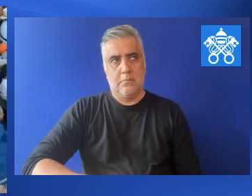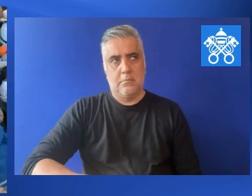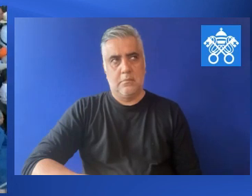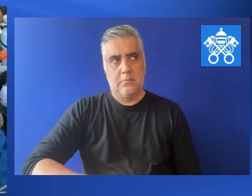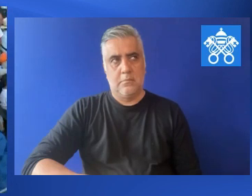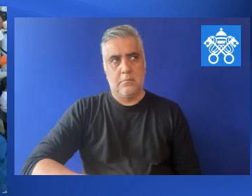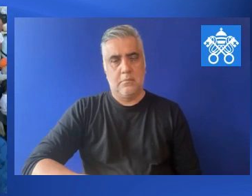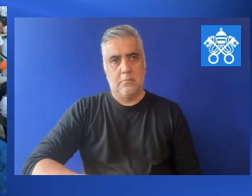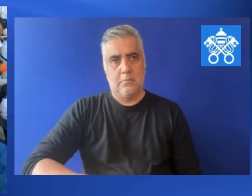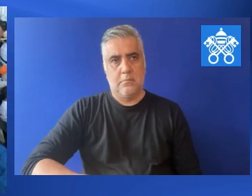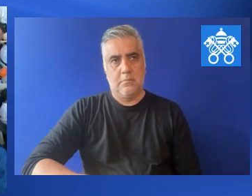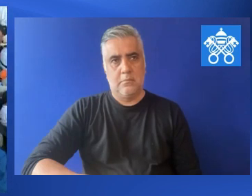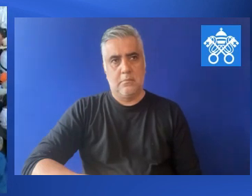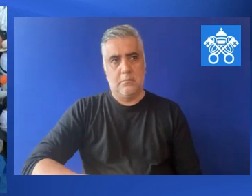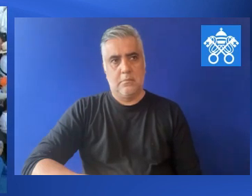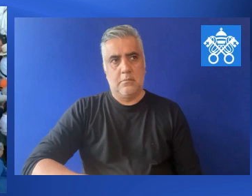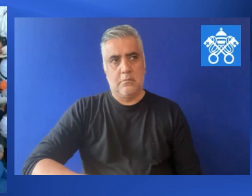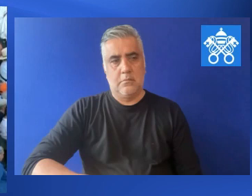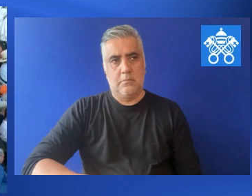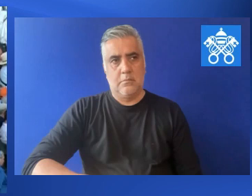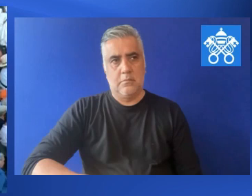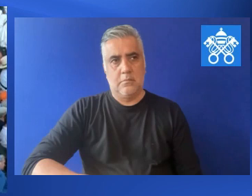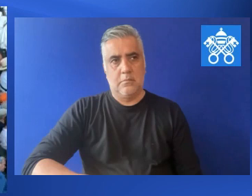Campo Limpo e de Recife, no Brasil.